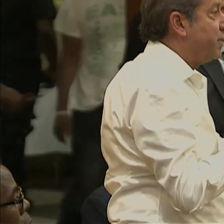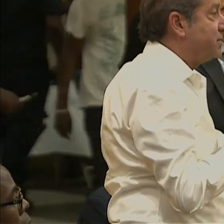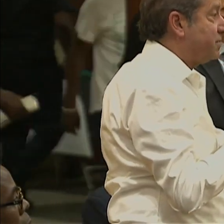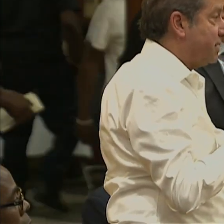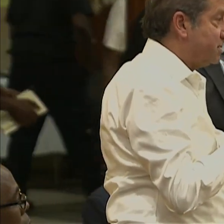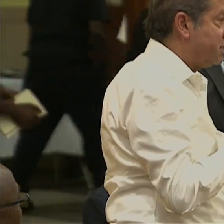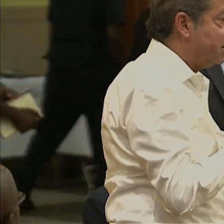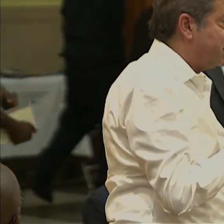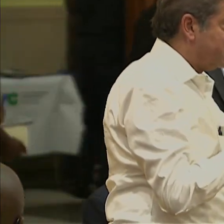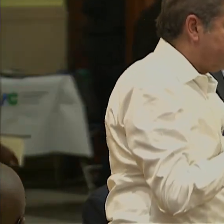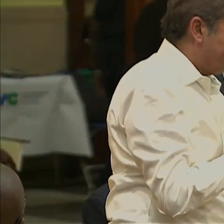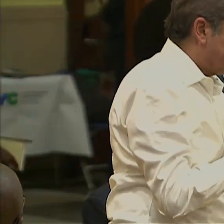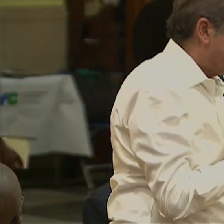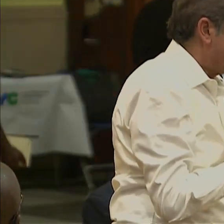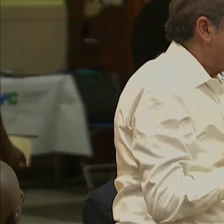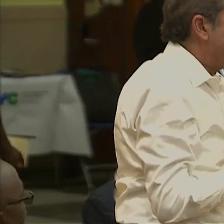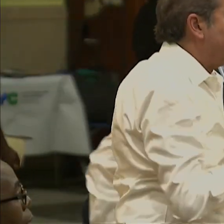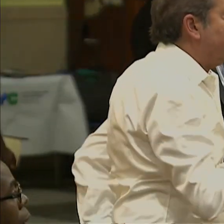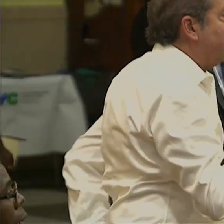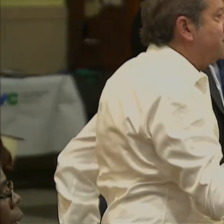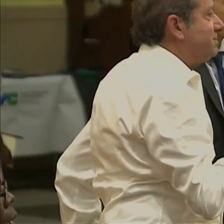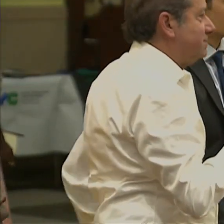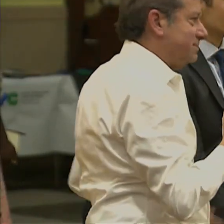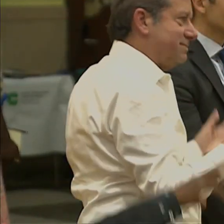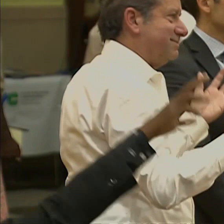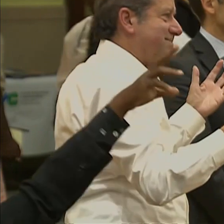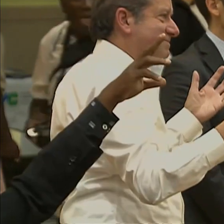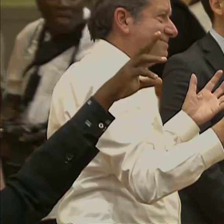May you have great success in being the next speaker.